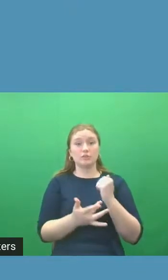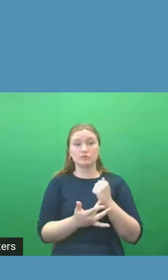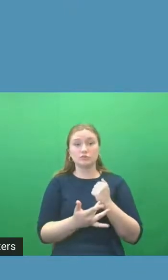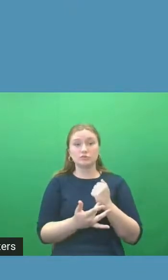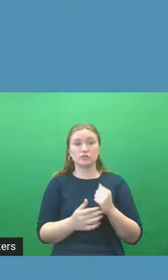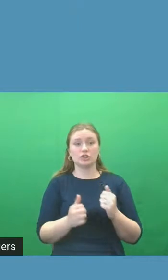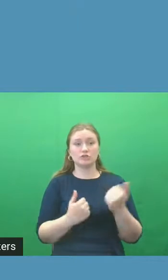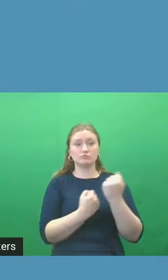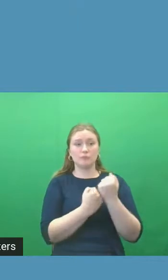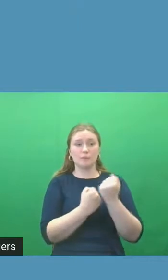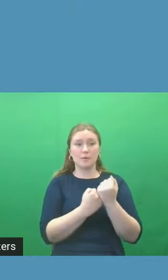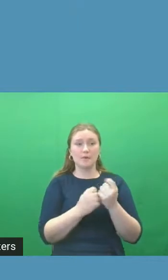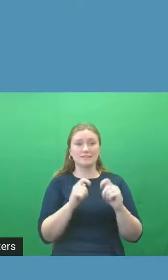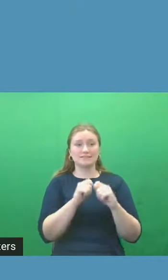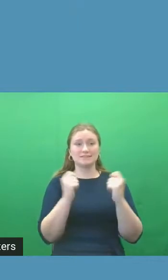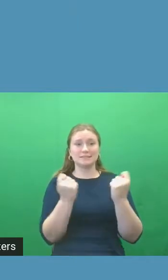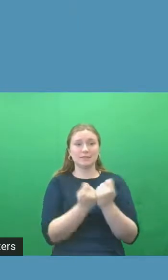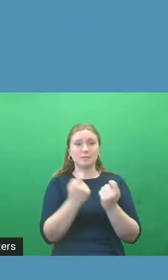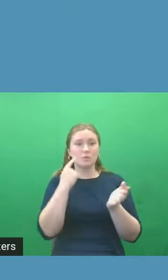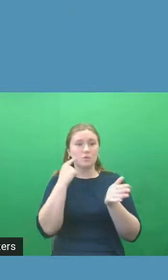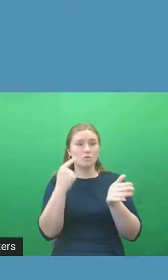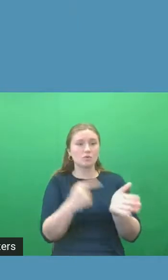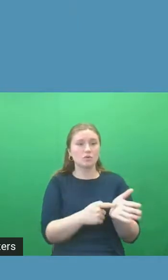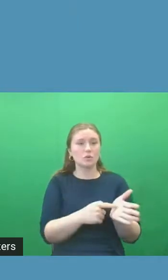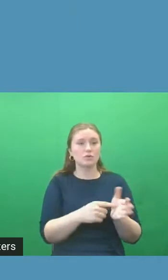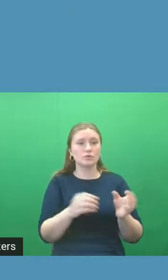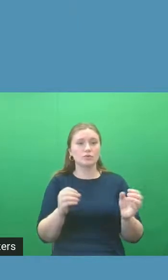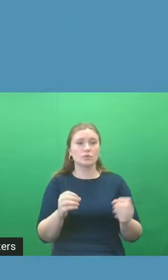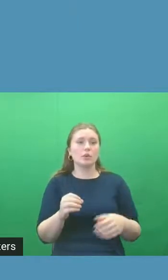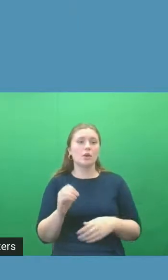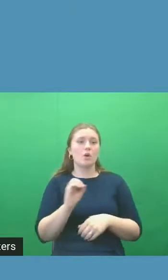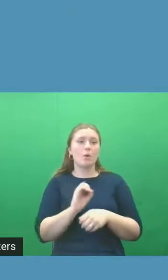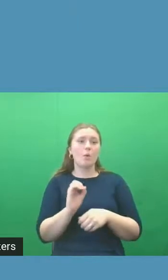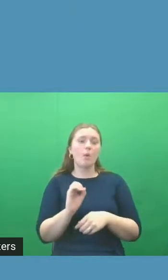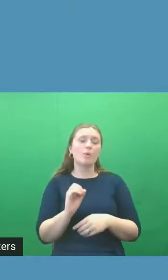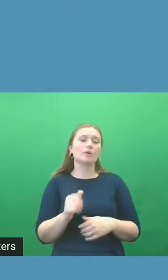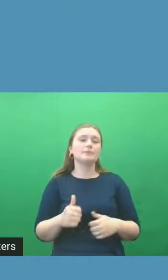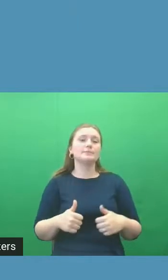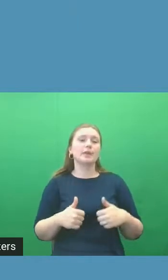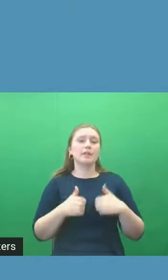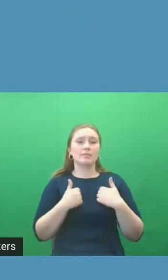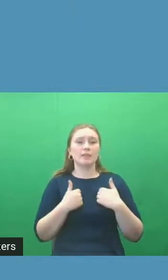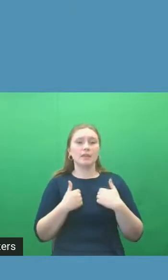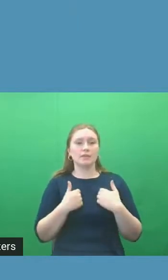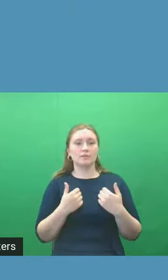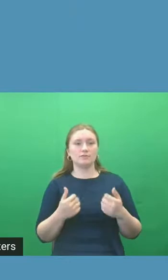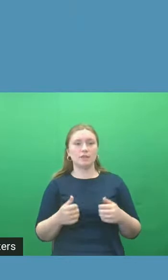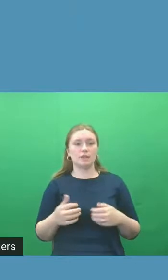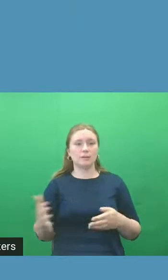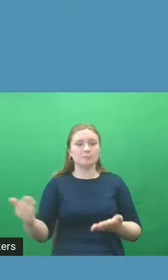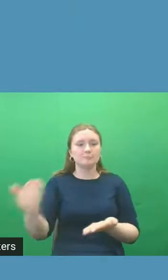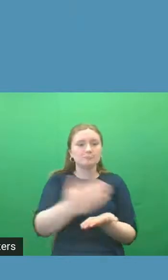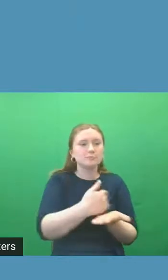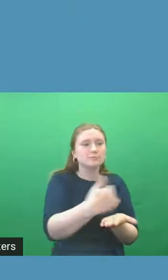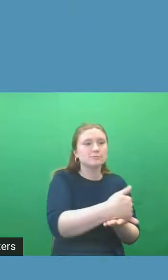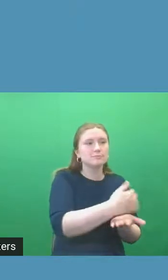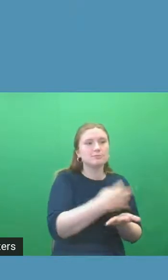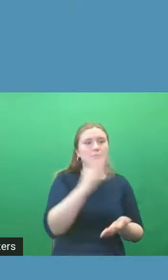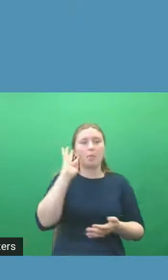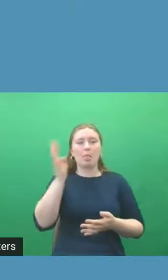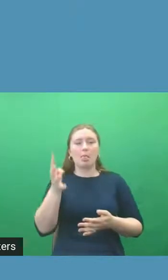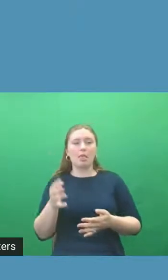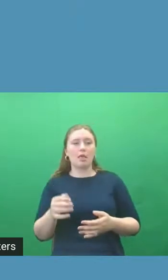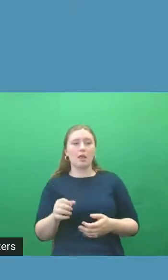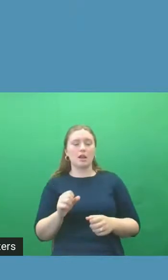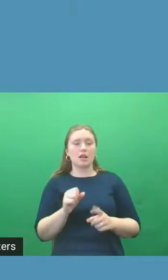our organizations and those of our members were founded within a colonizing society that perpetuated the exclusions and